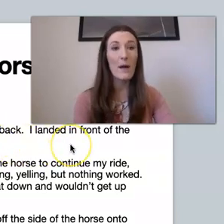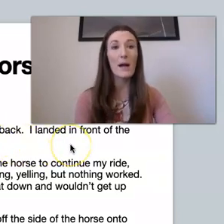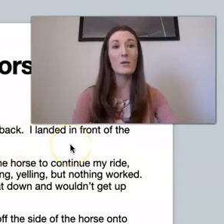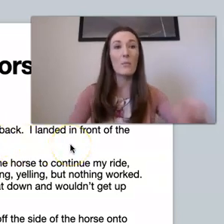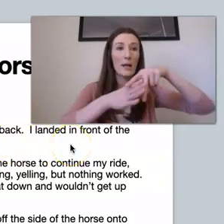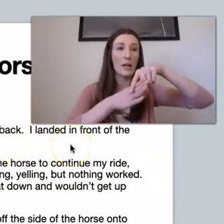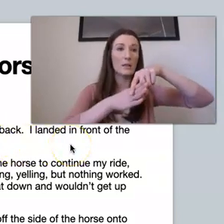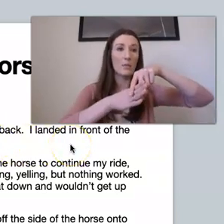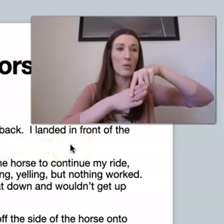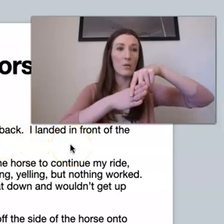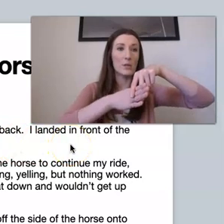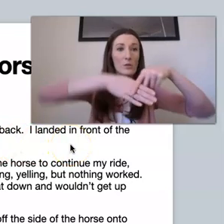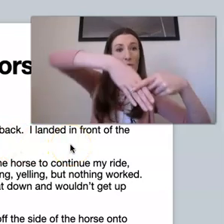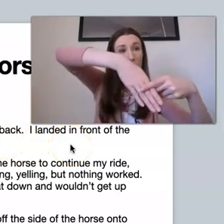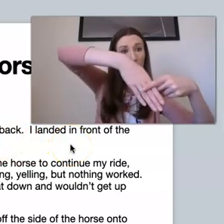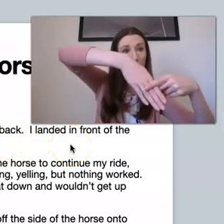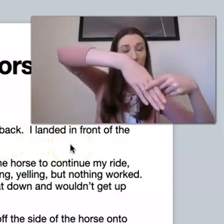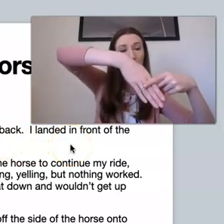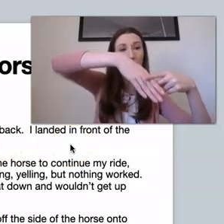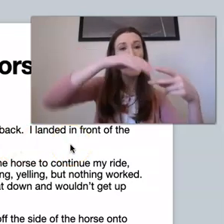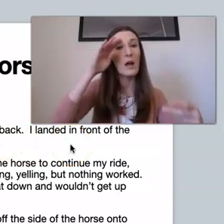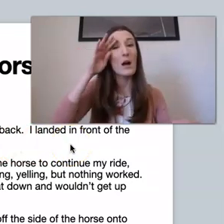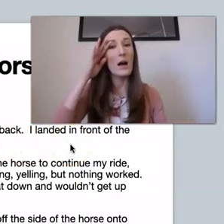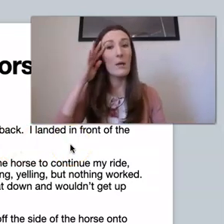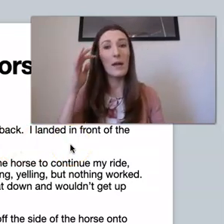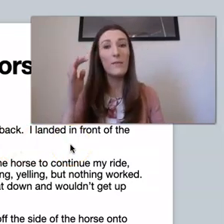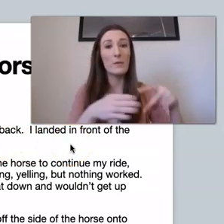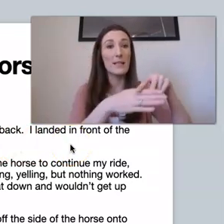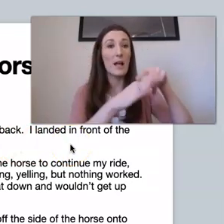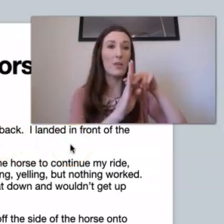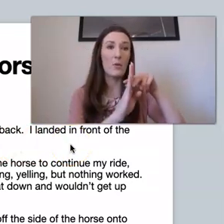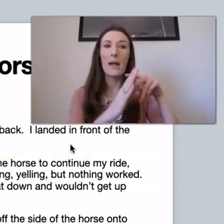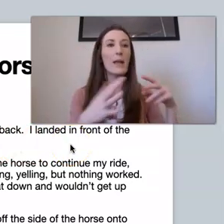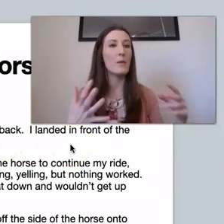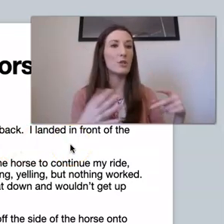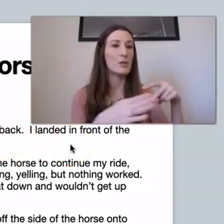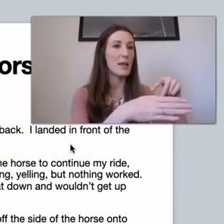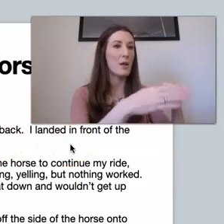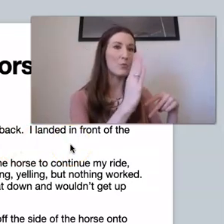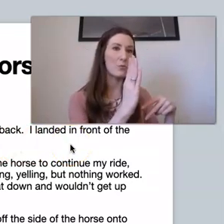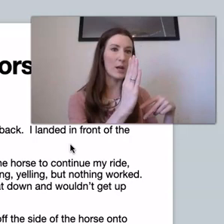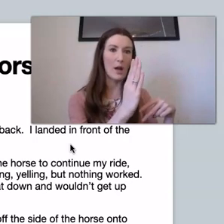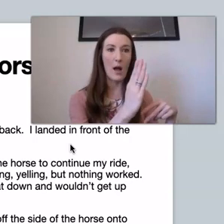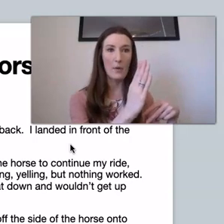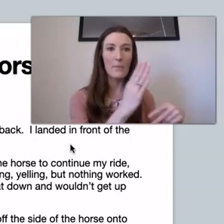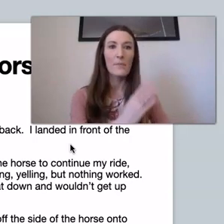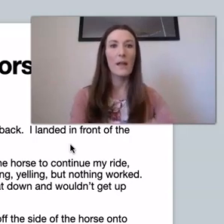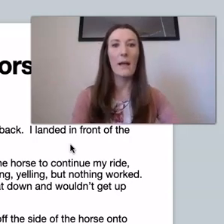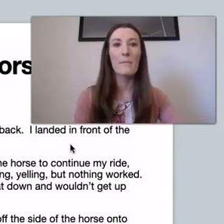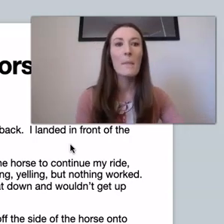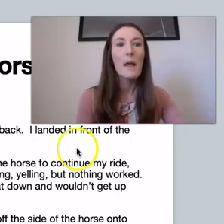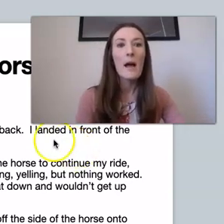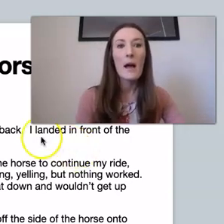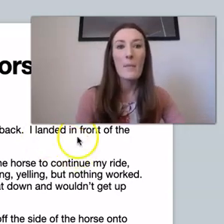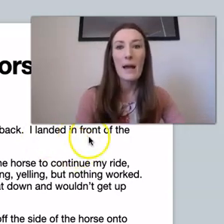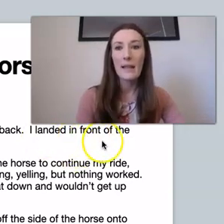its back. So bucking is when the horse goes forward. Okay. If it was the other way, it would just say rear up.